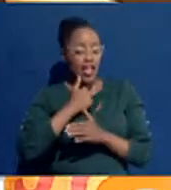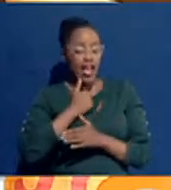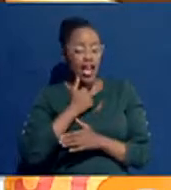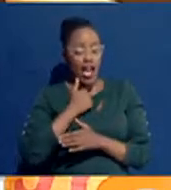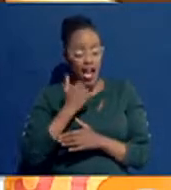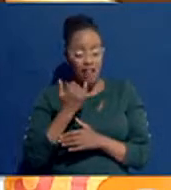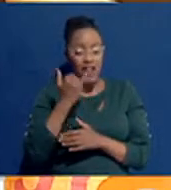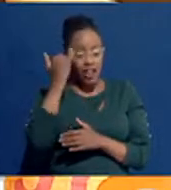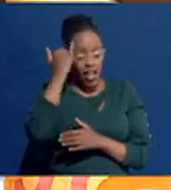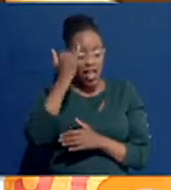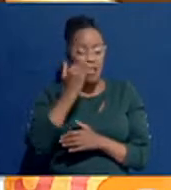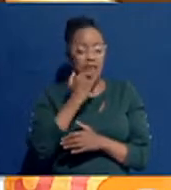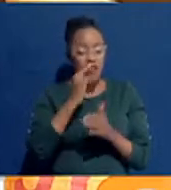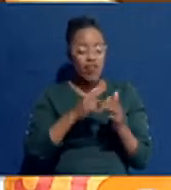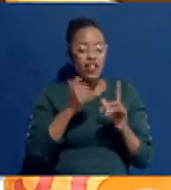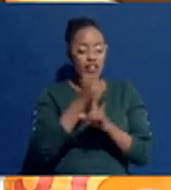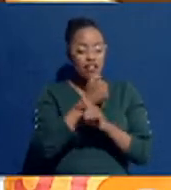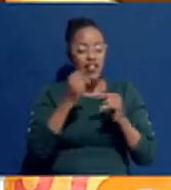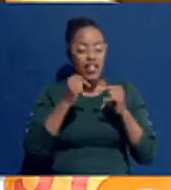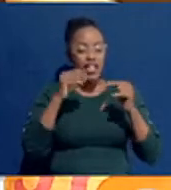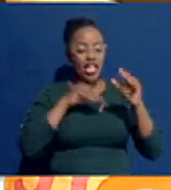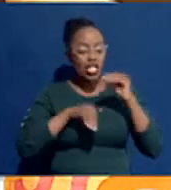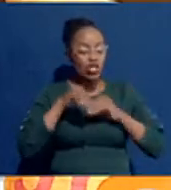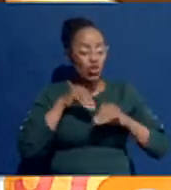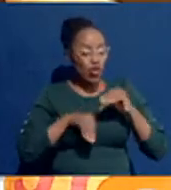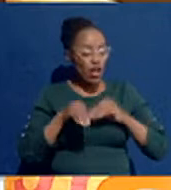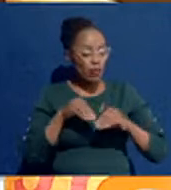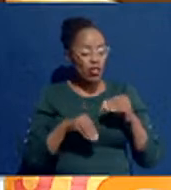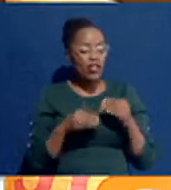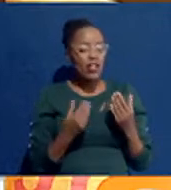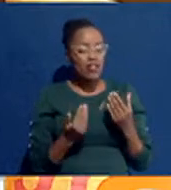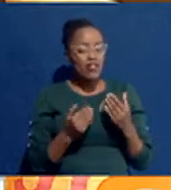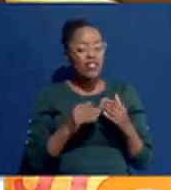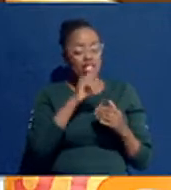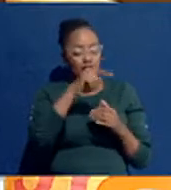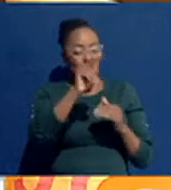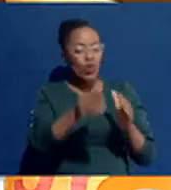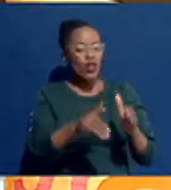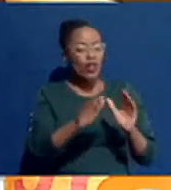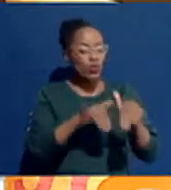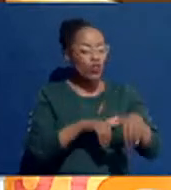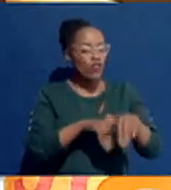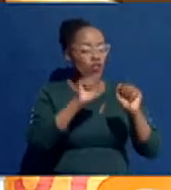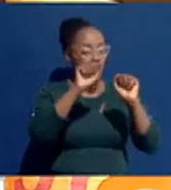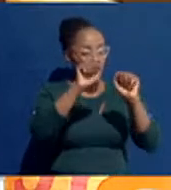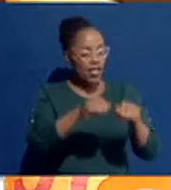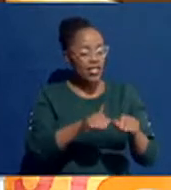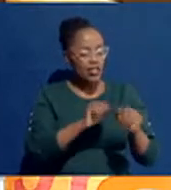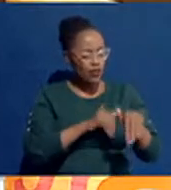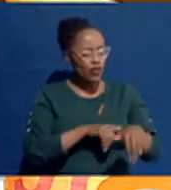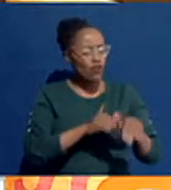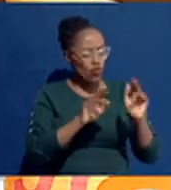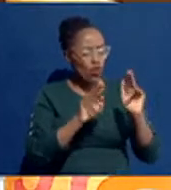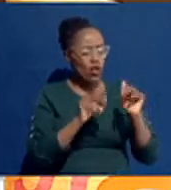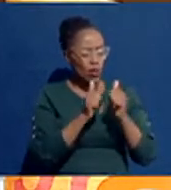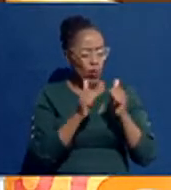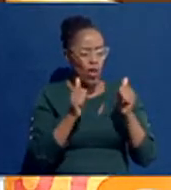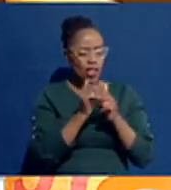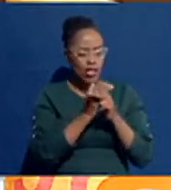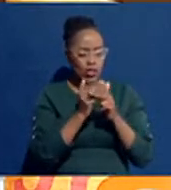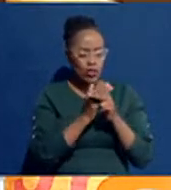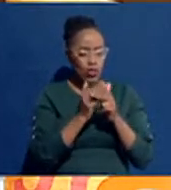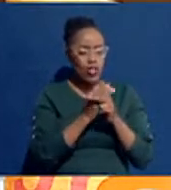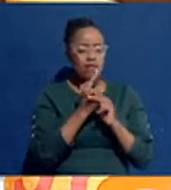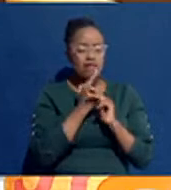of saying that the fight against corruption is going on the right direction, but it is going on very slowly. And I give